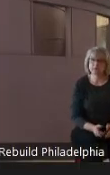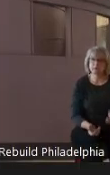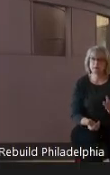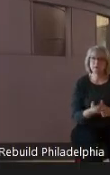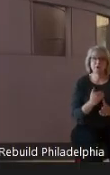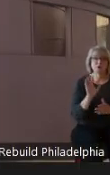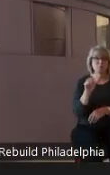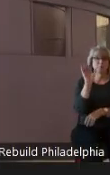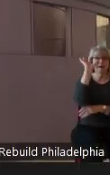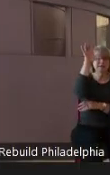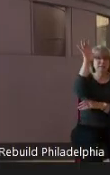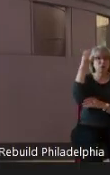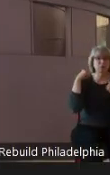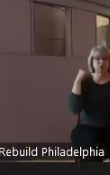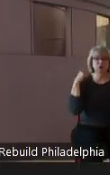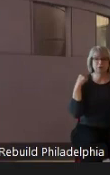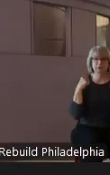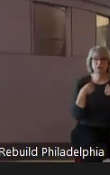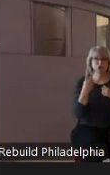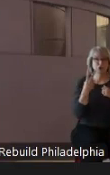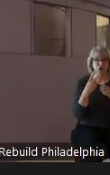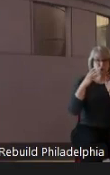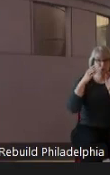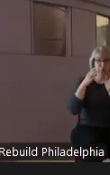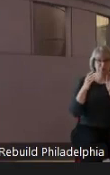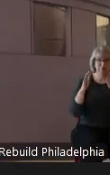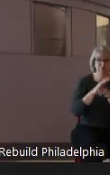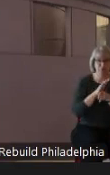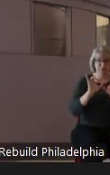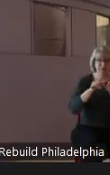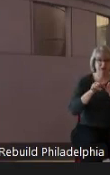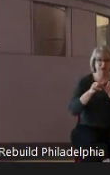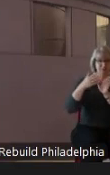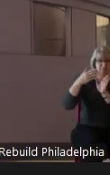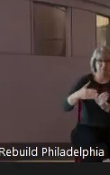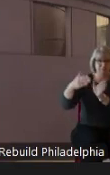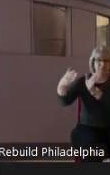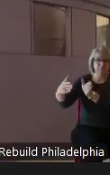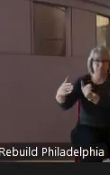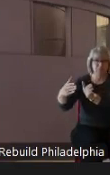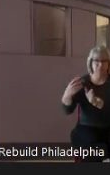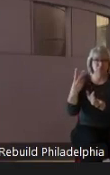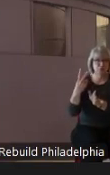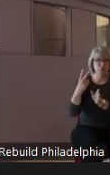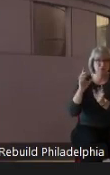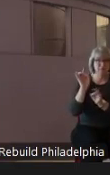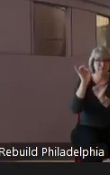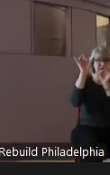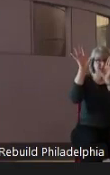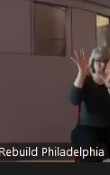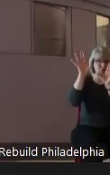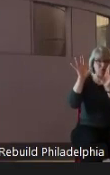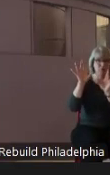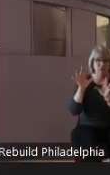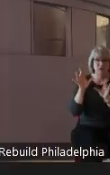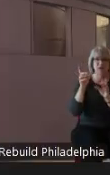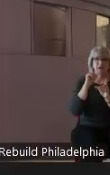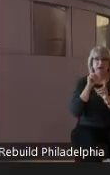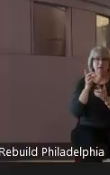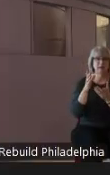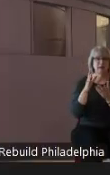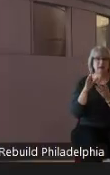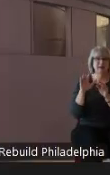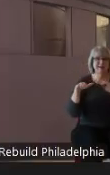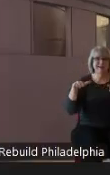The new basketball gym will have 2 full-size basketball courts, 2 volleyball courts, and a walking and